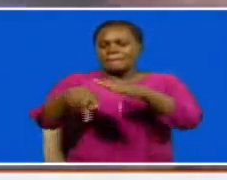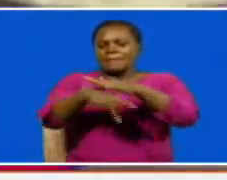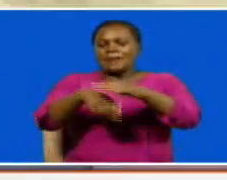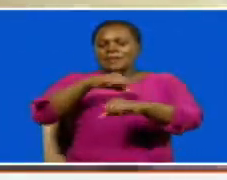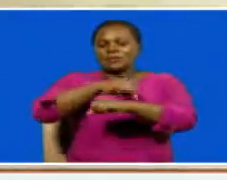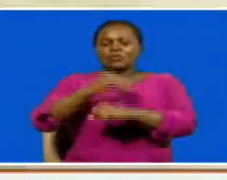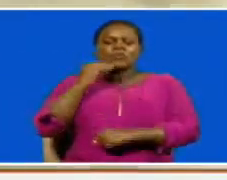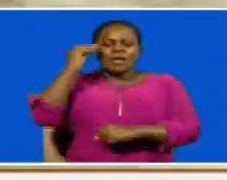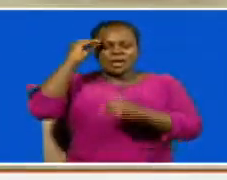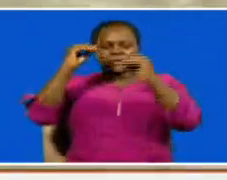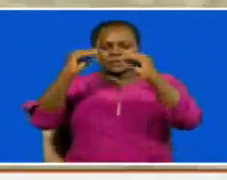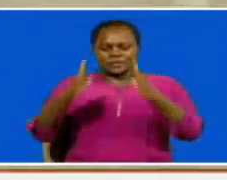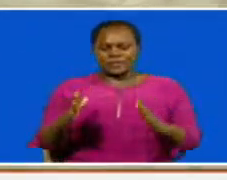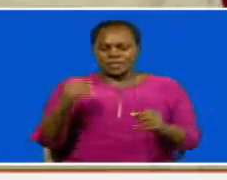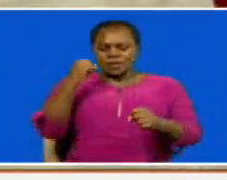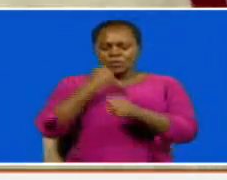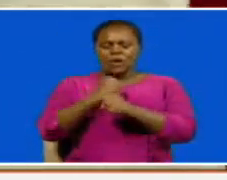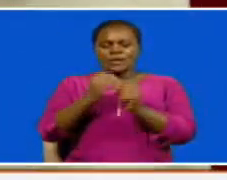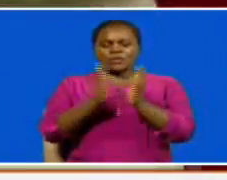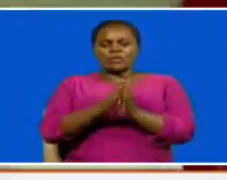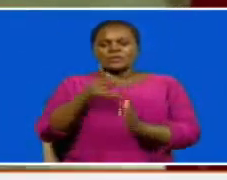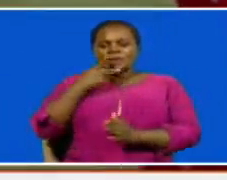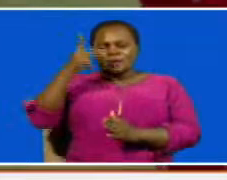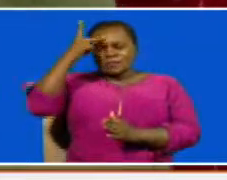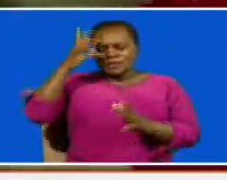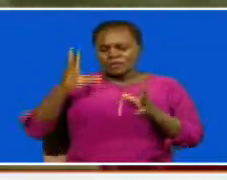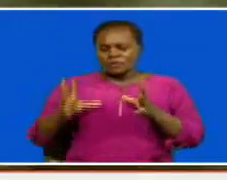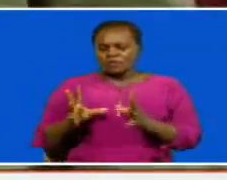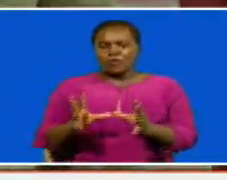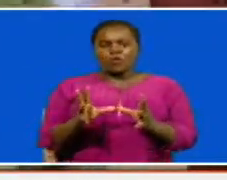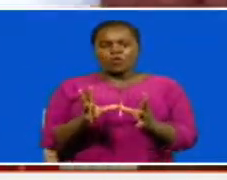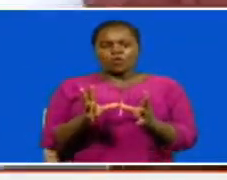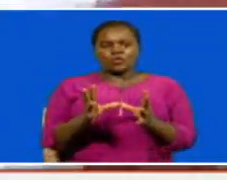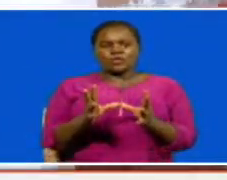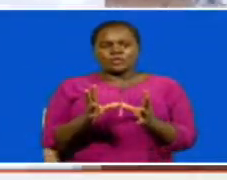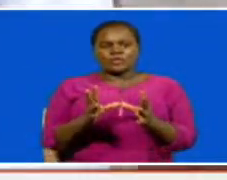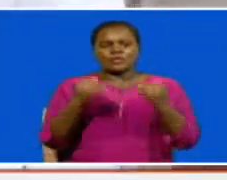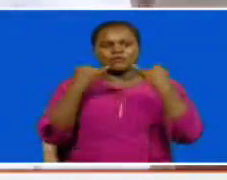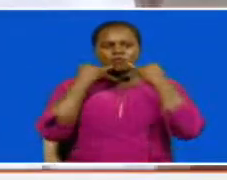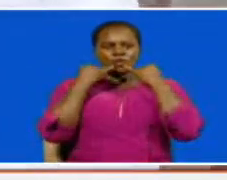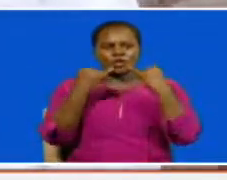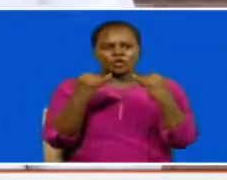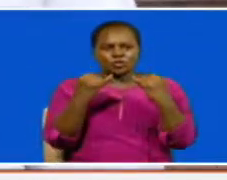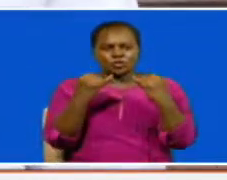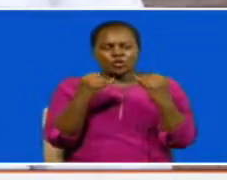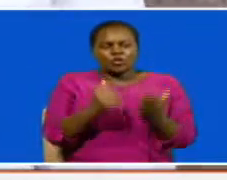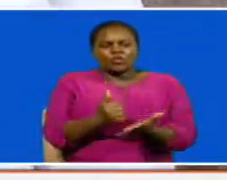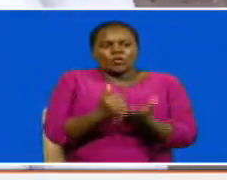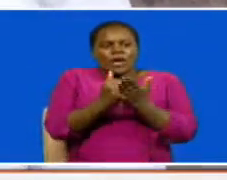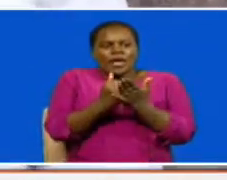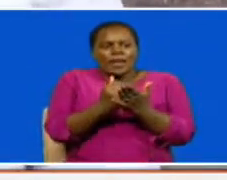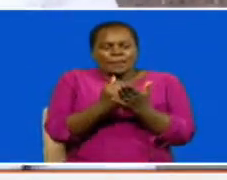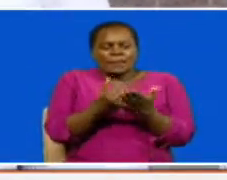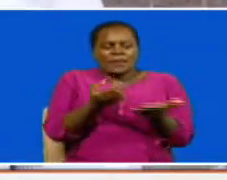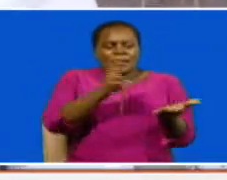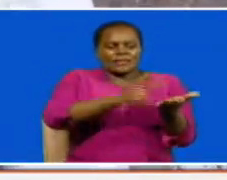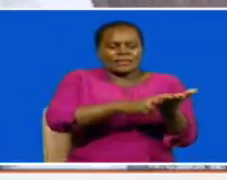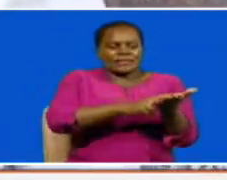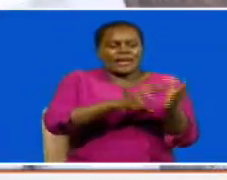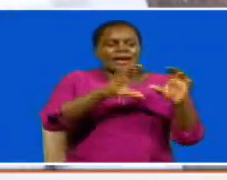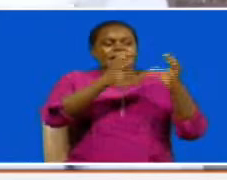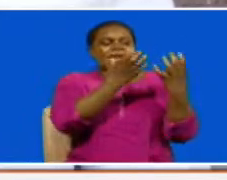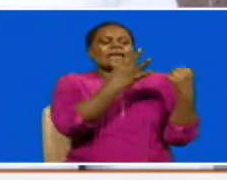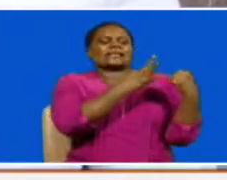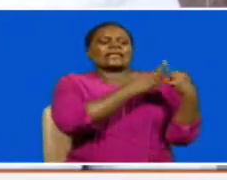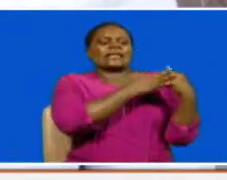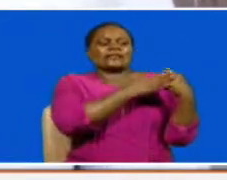head teachers have been colluding with parents to falsify learners' information in order to aid in the transfer of grade 7 learners